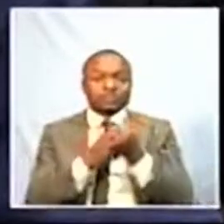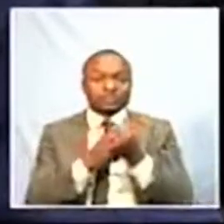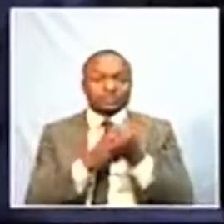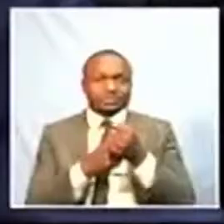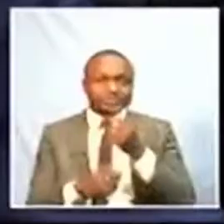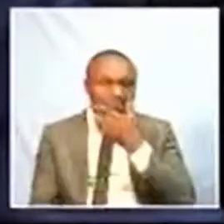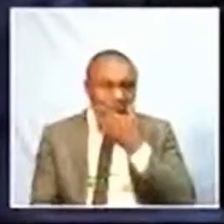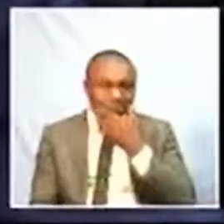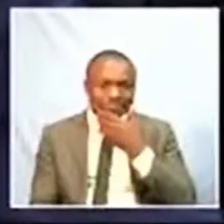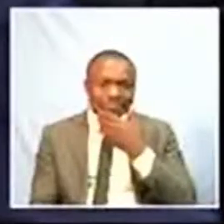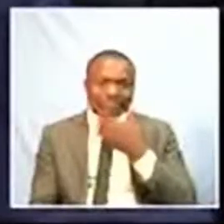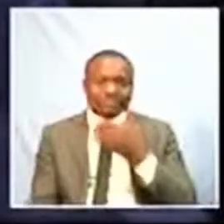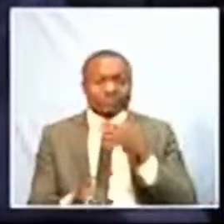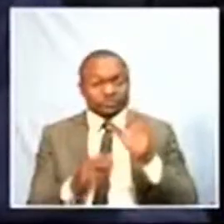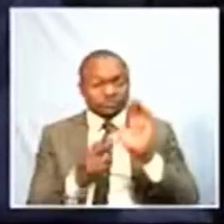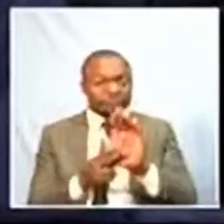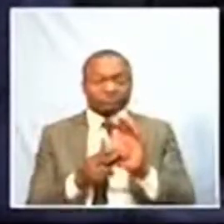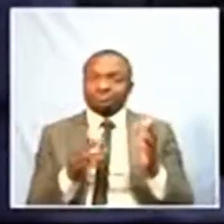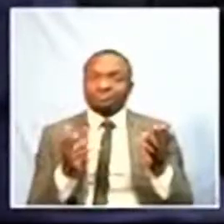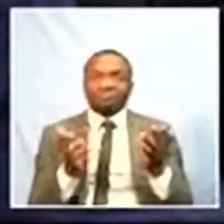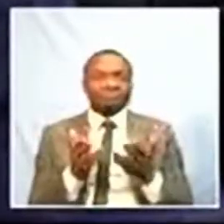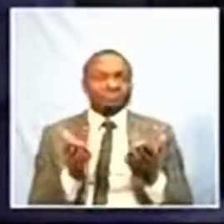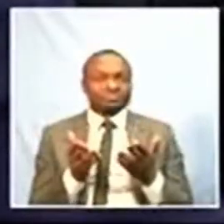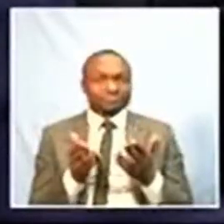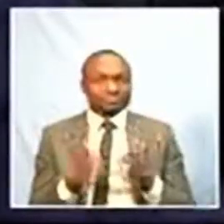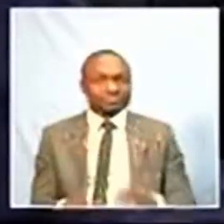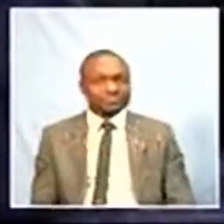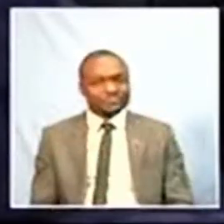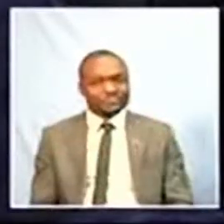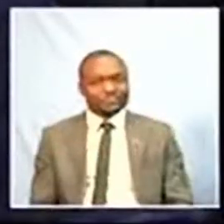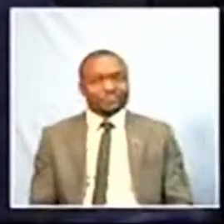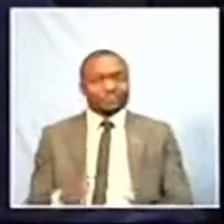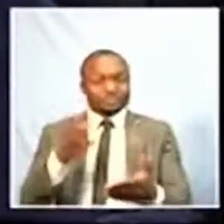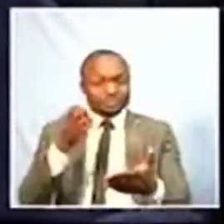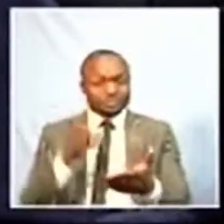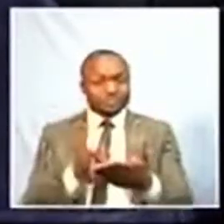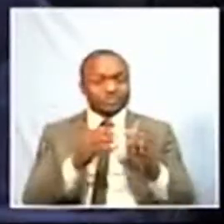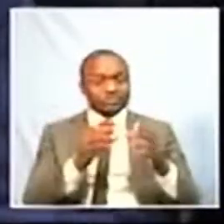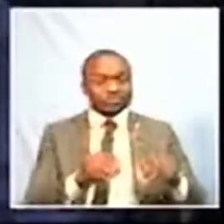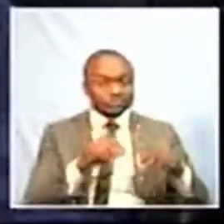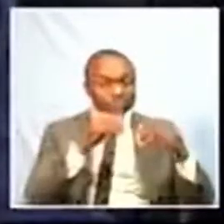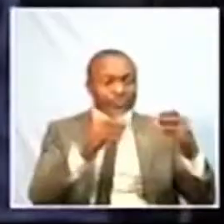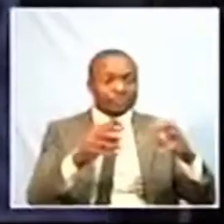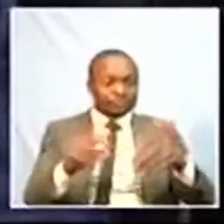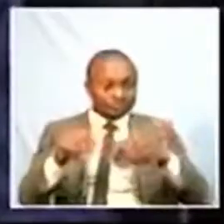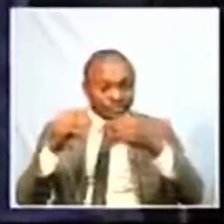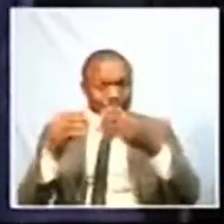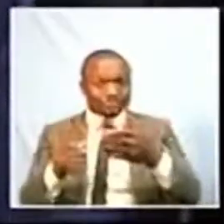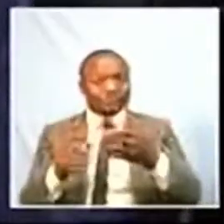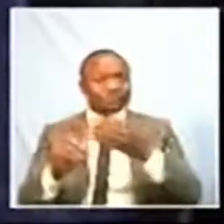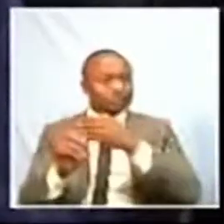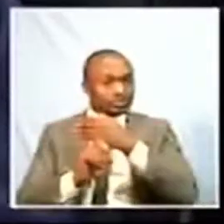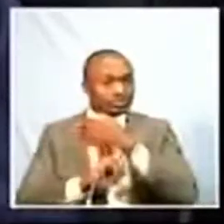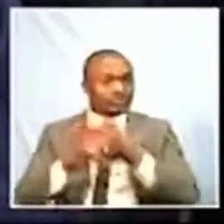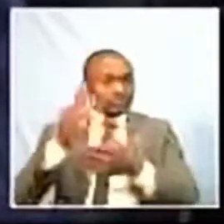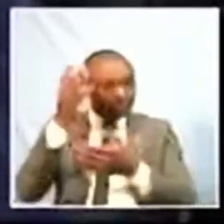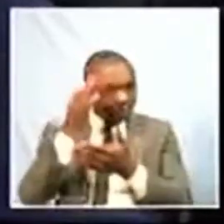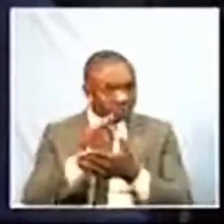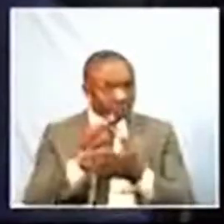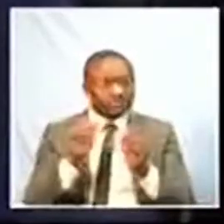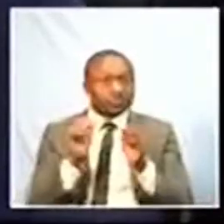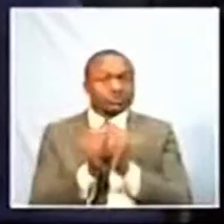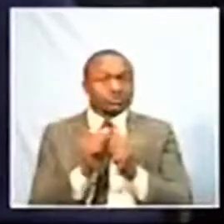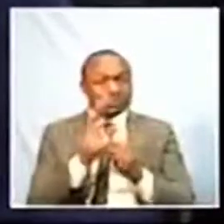And there is no exhibit, Chair, on this expenditure. So, Town Clerk and your team, we are here